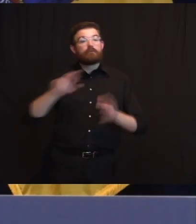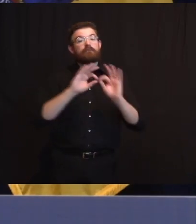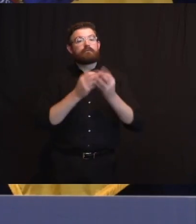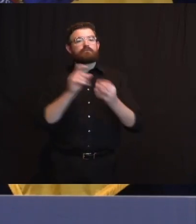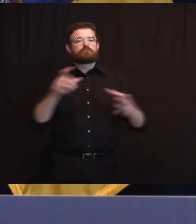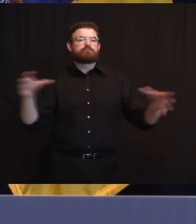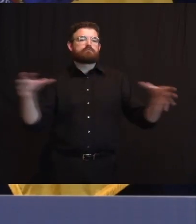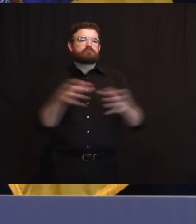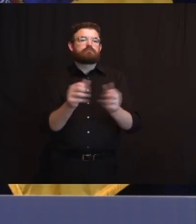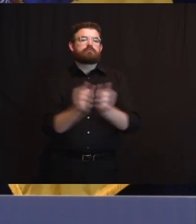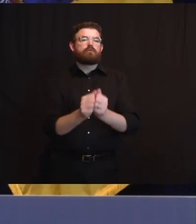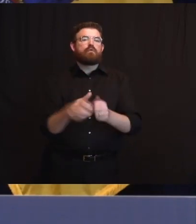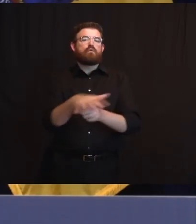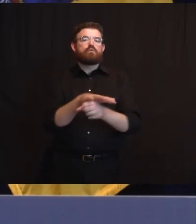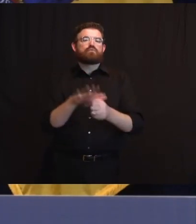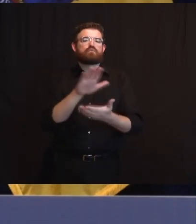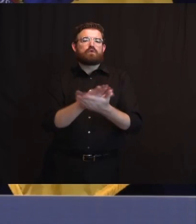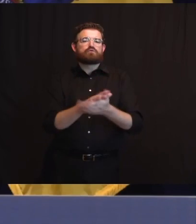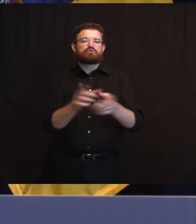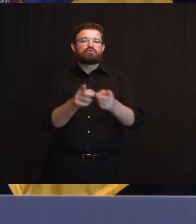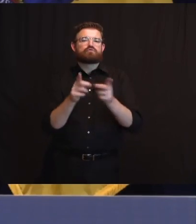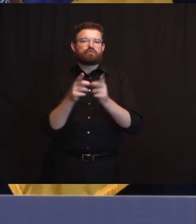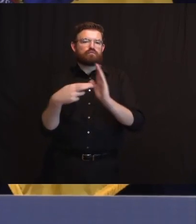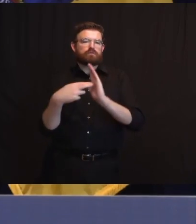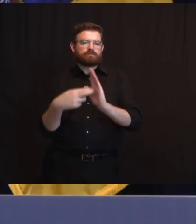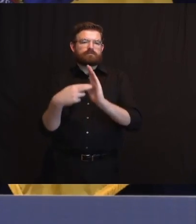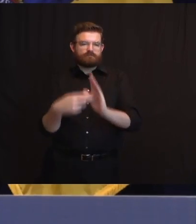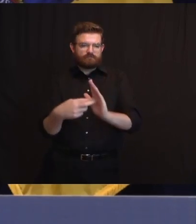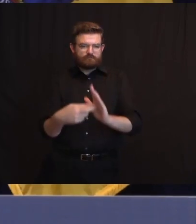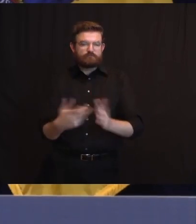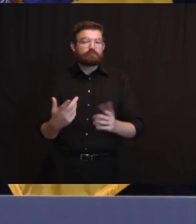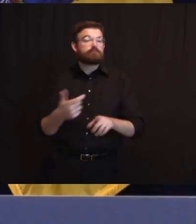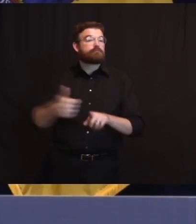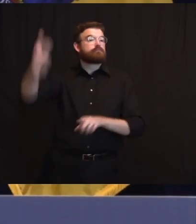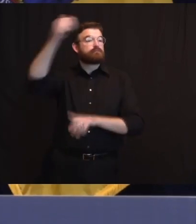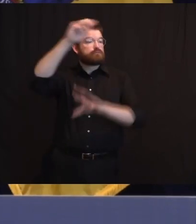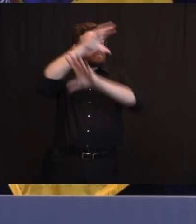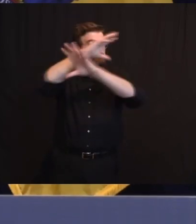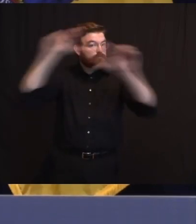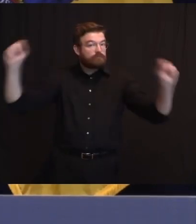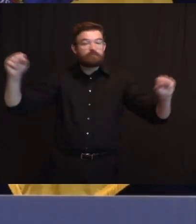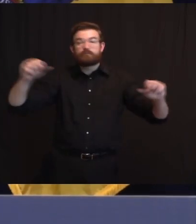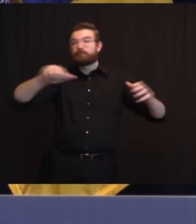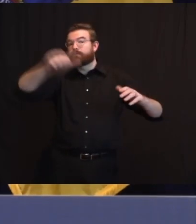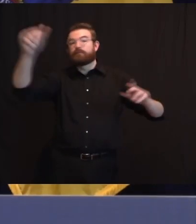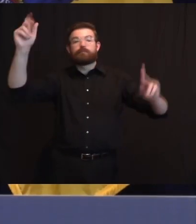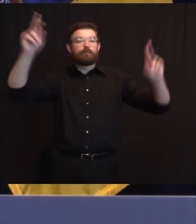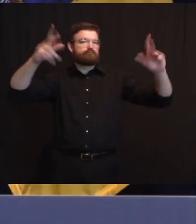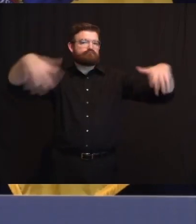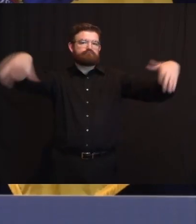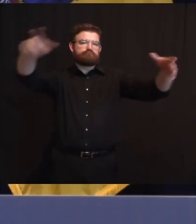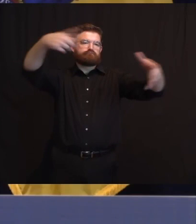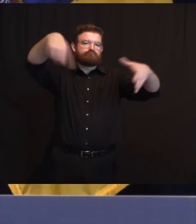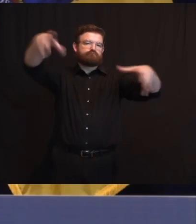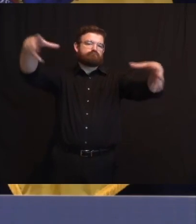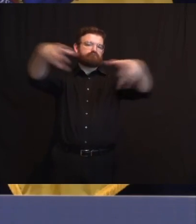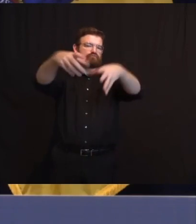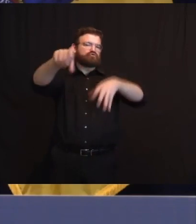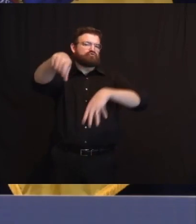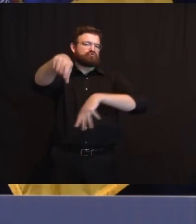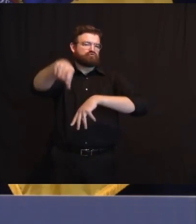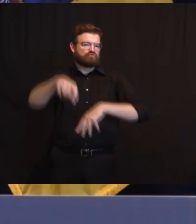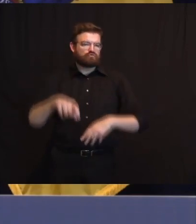representatives, whether that's the superintendent or other folks. And I promise you we will follow up. I'm not sure what